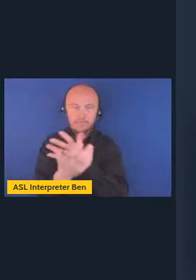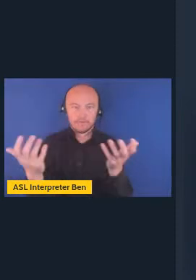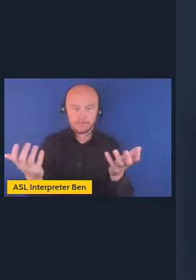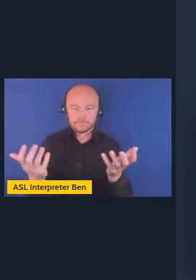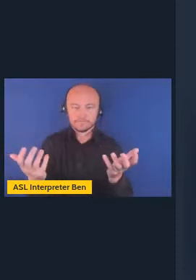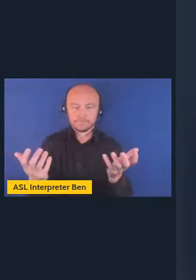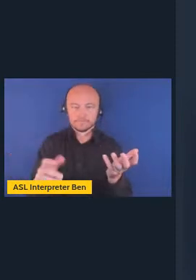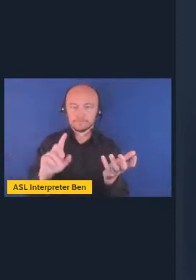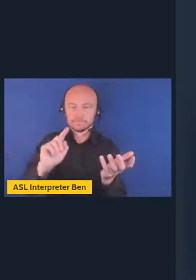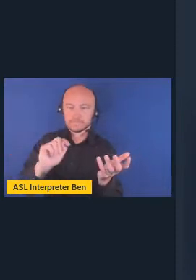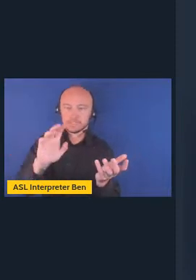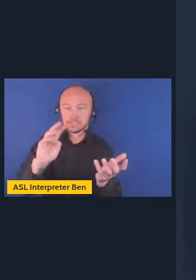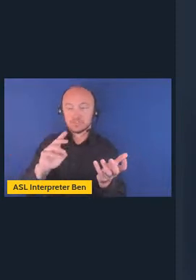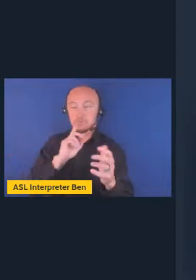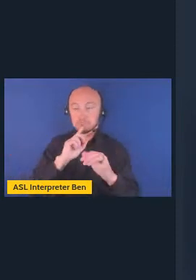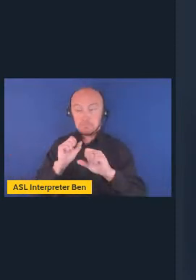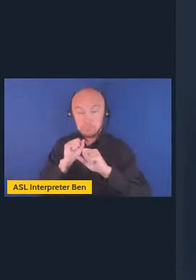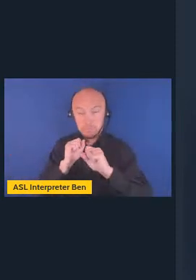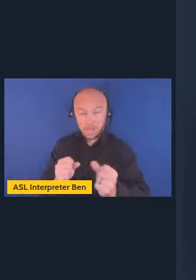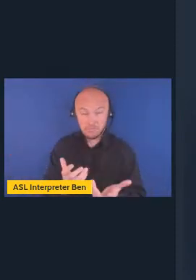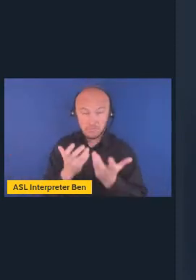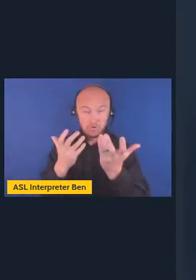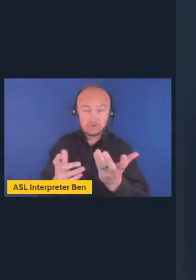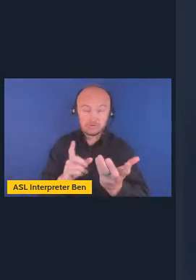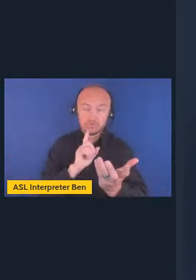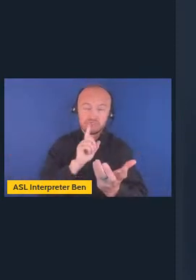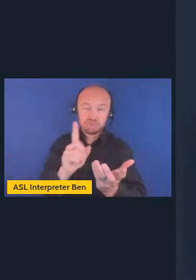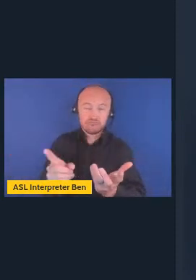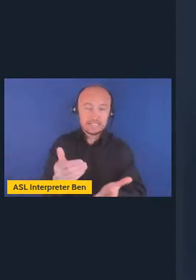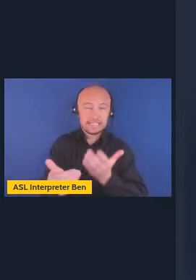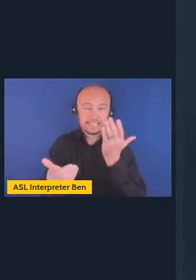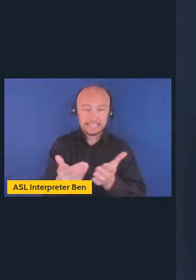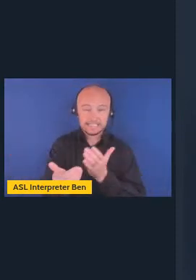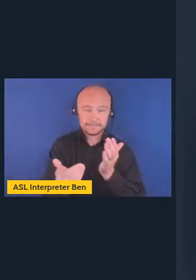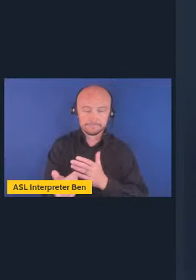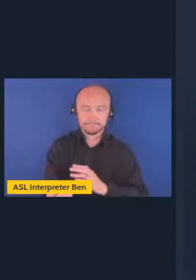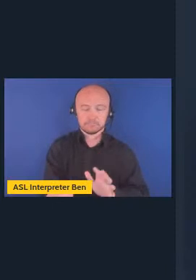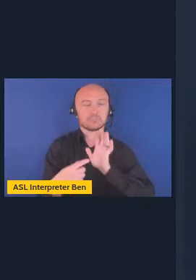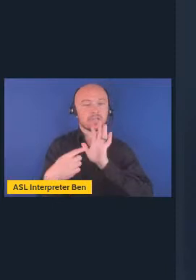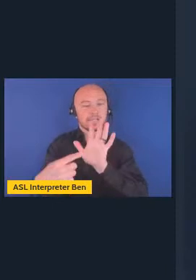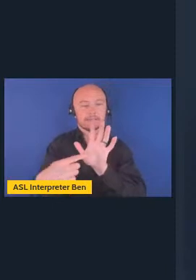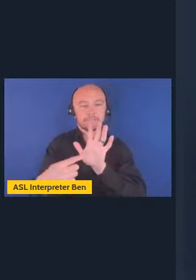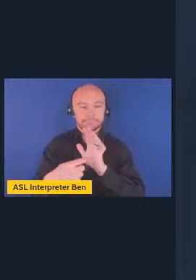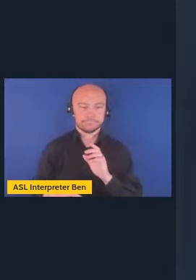And Tom's powerful contribution made this a whole lot easier. Let me show you an example.